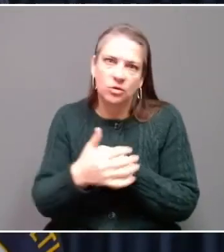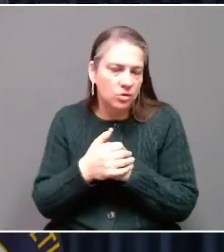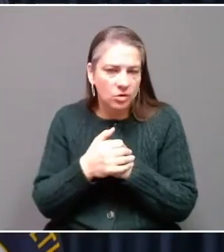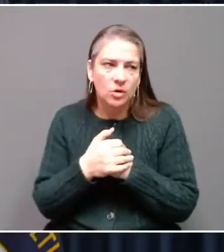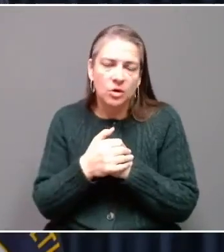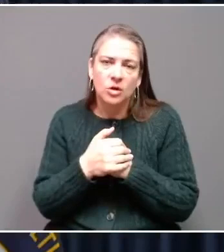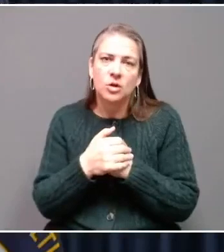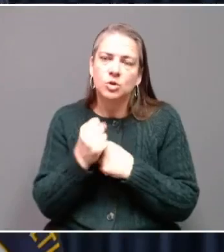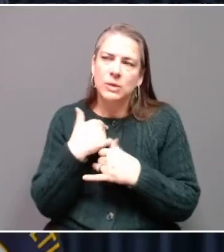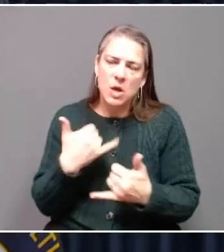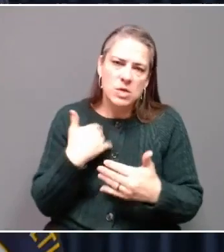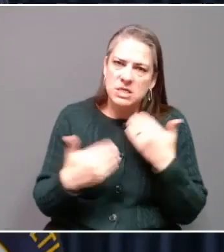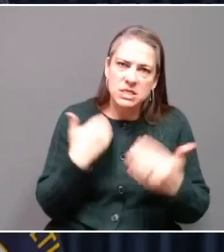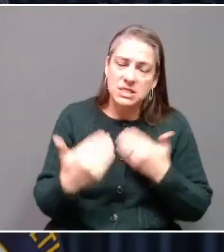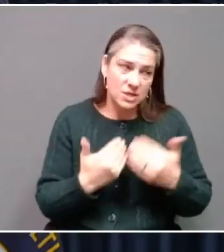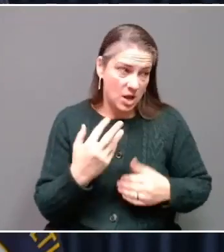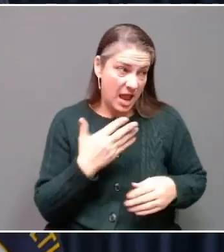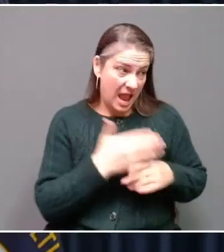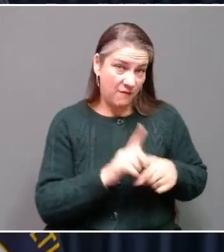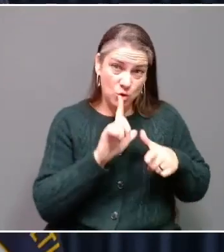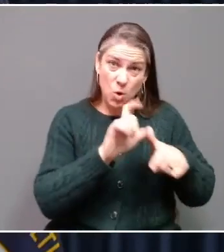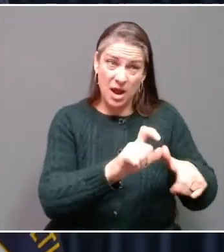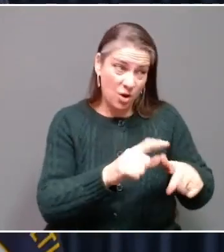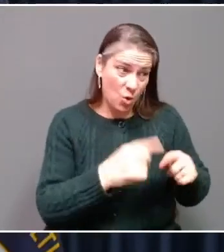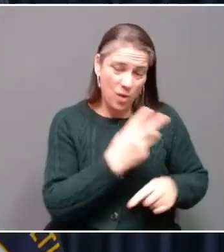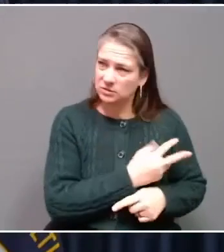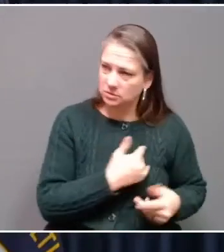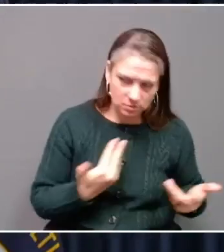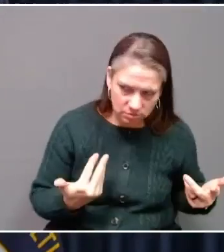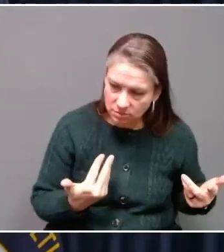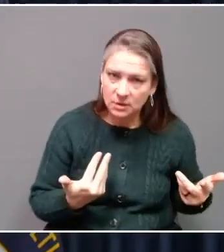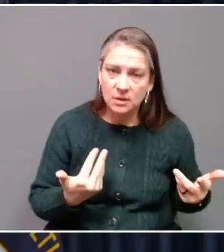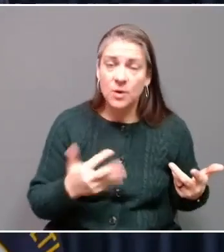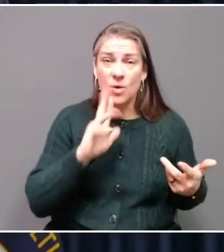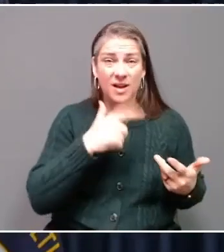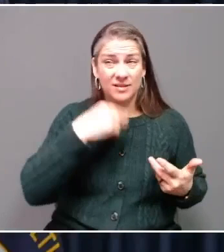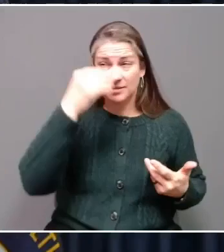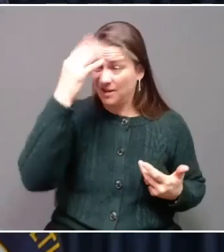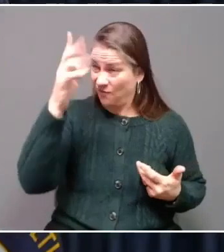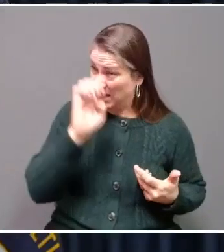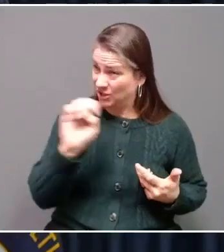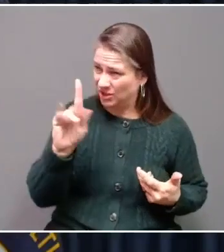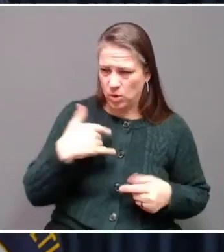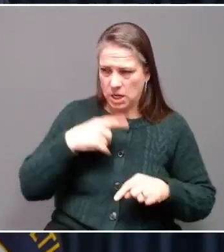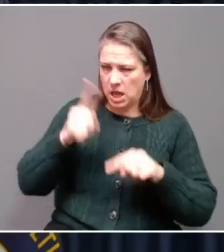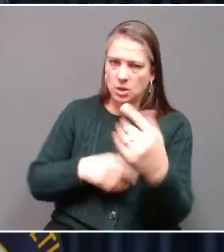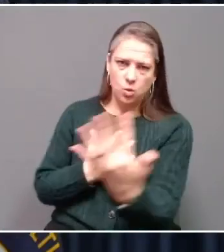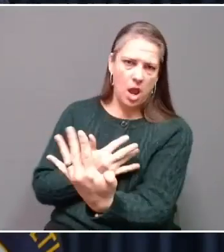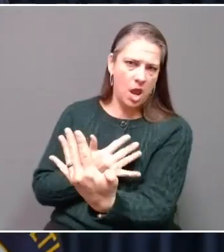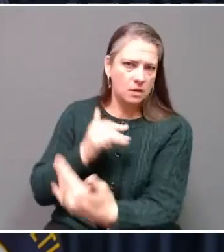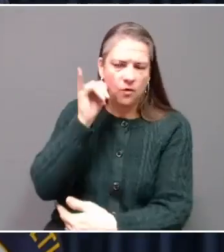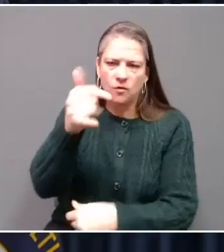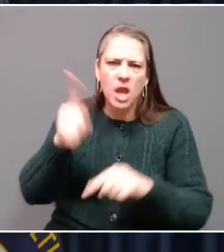tornadoes. And I was very clear that in rebuilding Eastern Kentucky, we can't wait that long. I believe that they